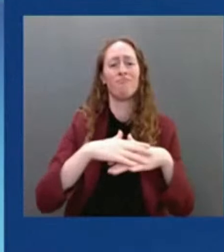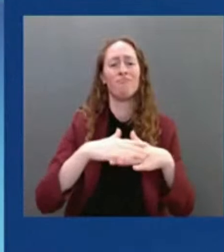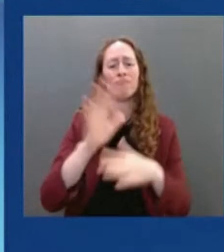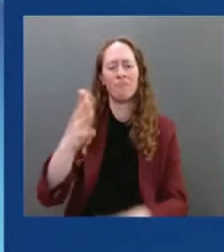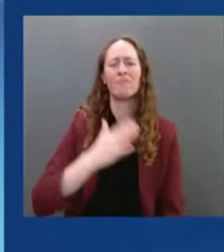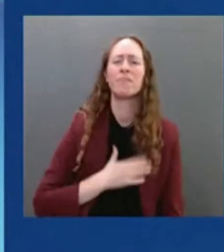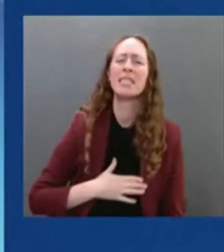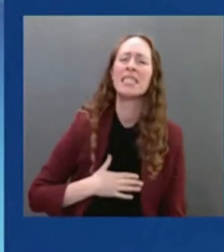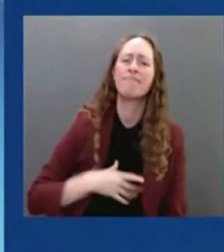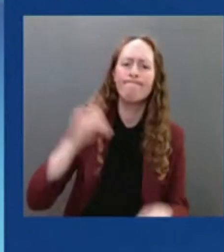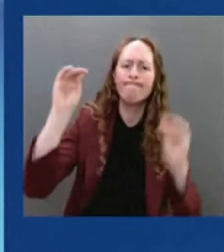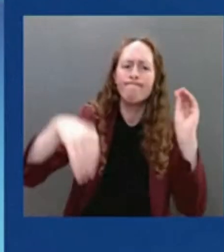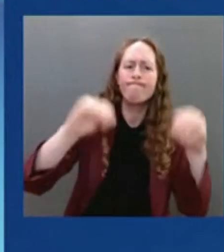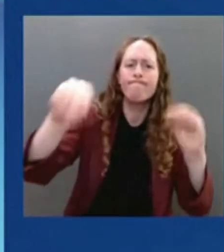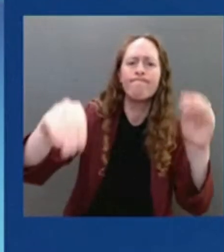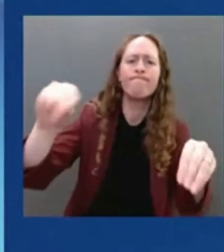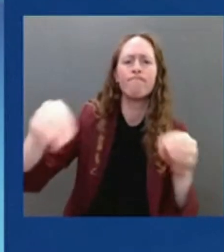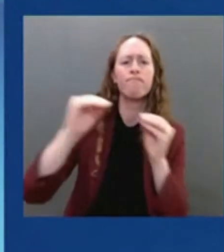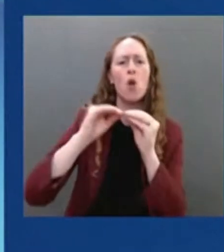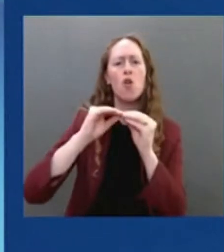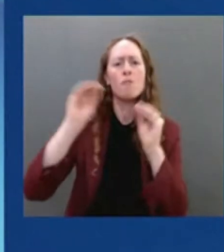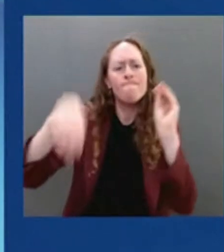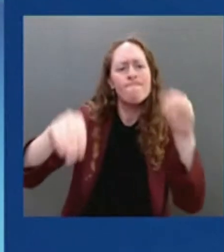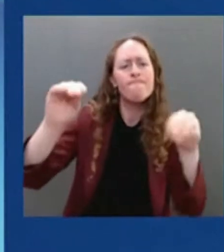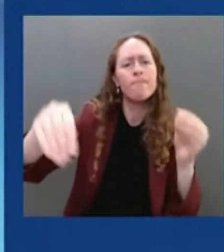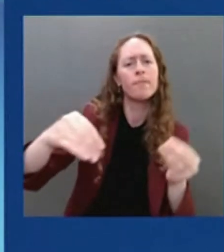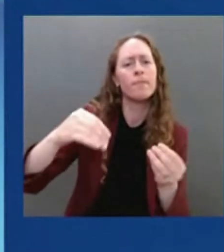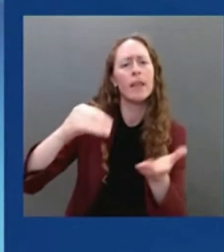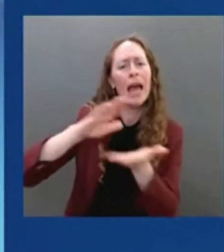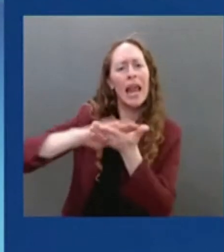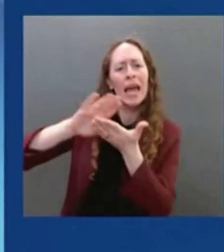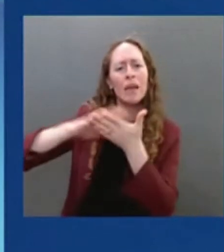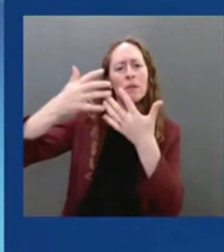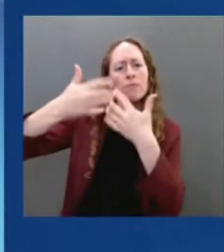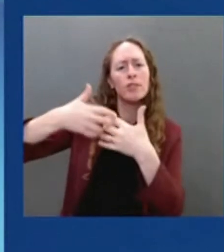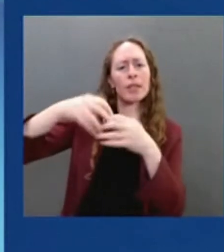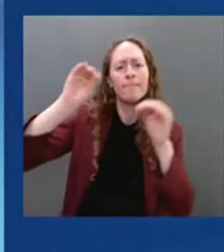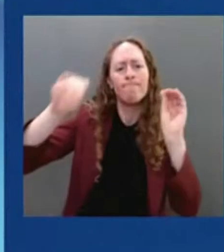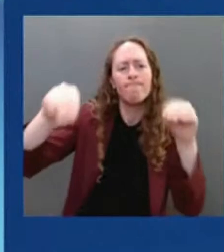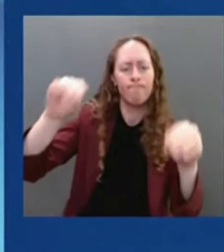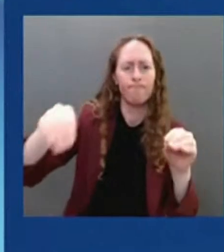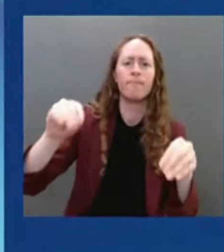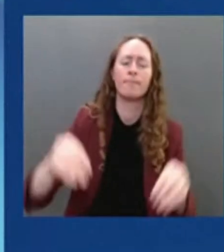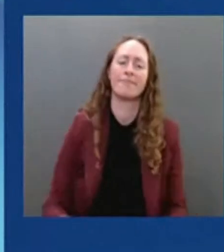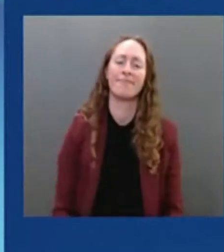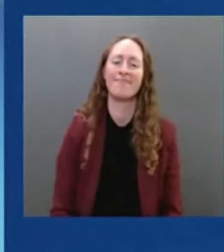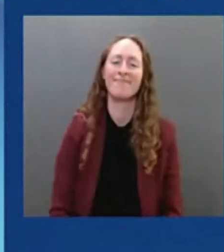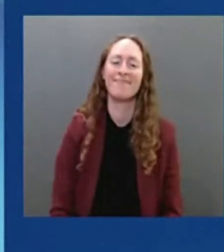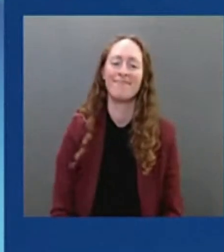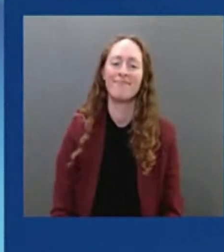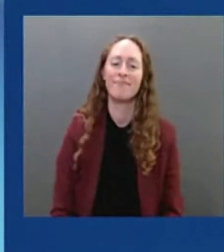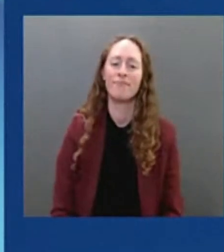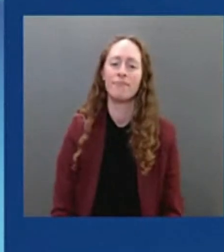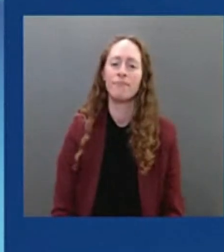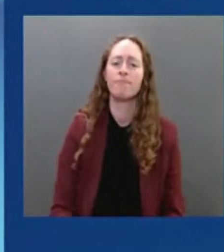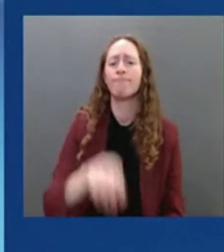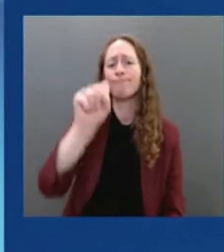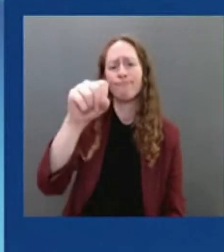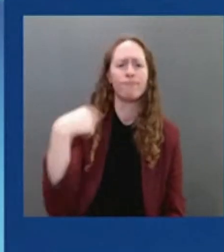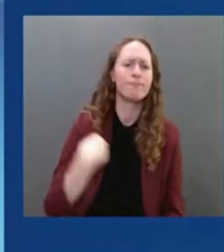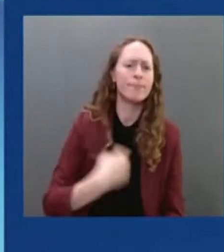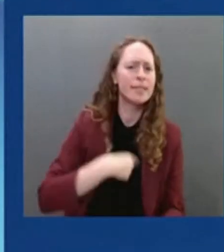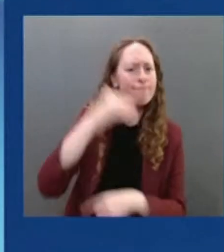We are closely monitoring BA.5 and its impact. We're encouraged that serious illness, hospitalizations, and deaths have